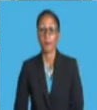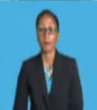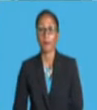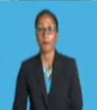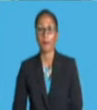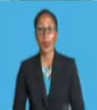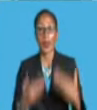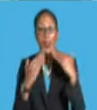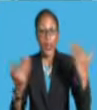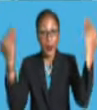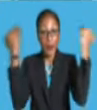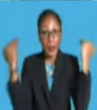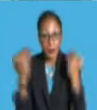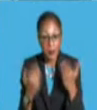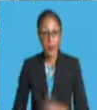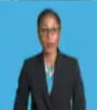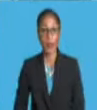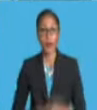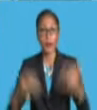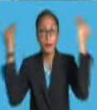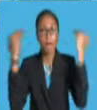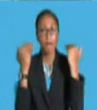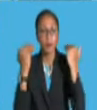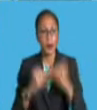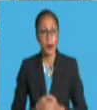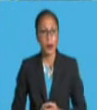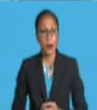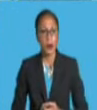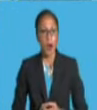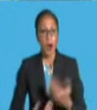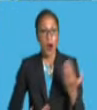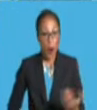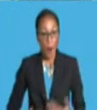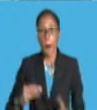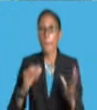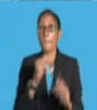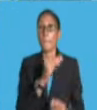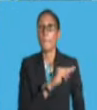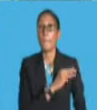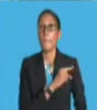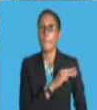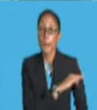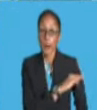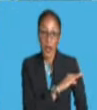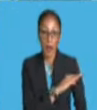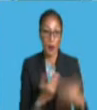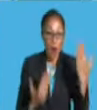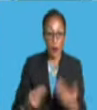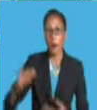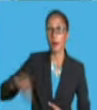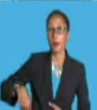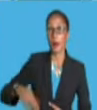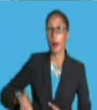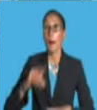Thank you, Madam Speaker. Madam Speaker, the Honorable Prime Minister, the Honorable Cabinet Ministers, the